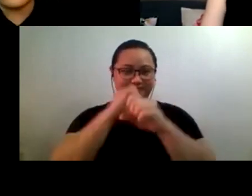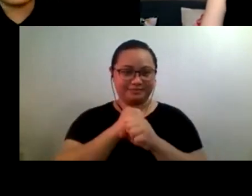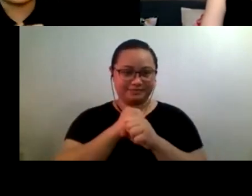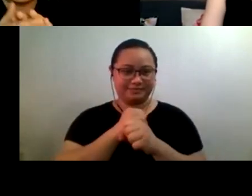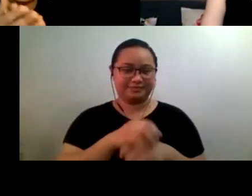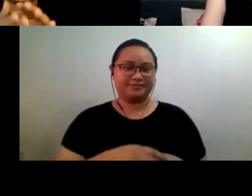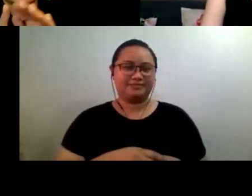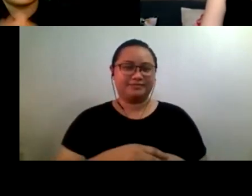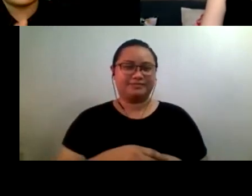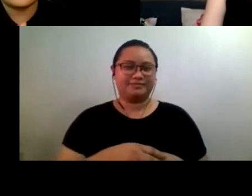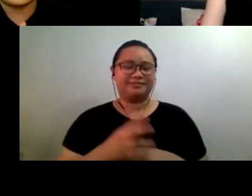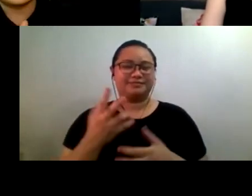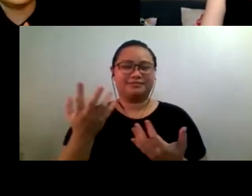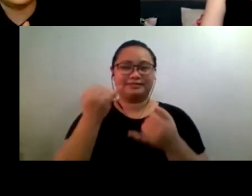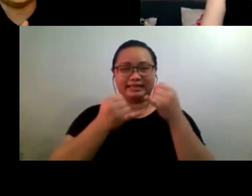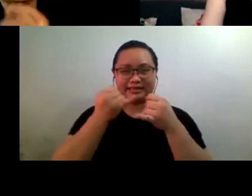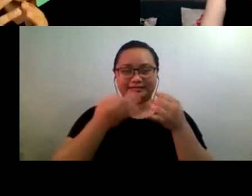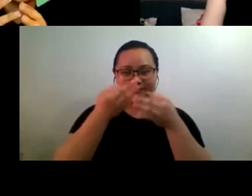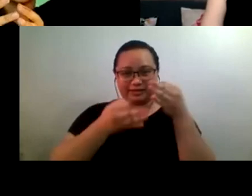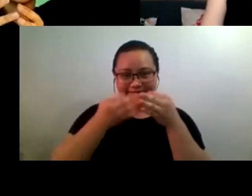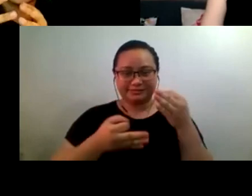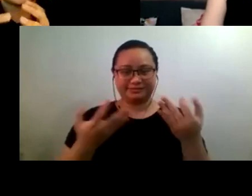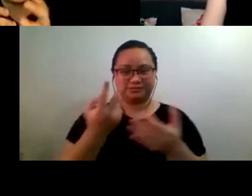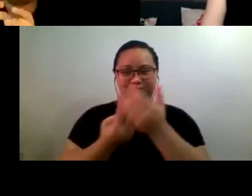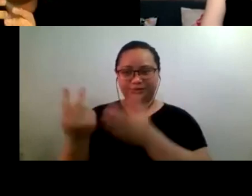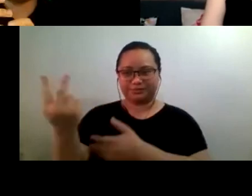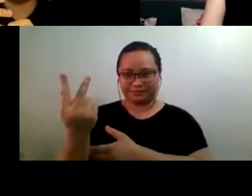Both for Teacher Therese and Sir TQ.